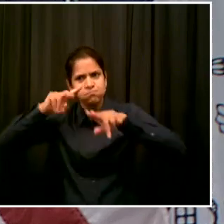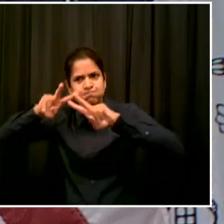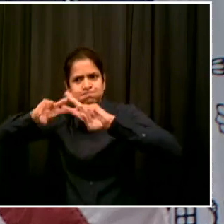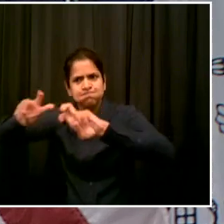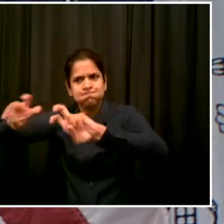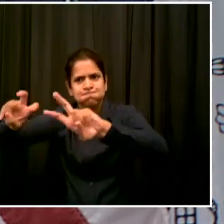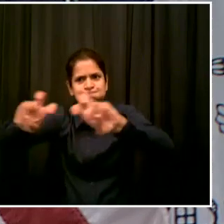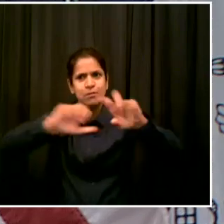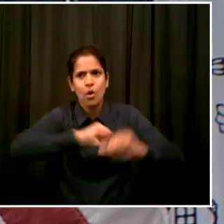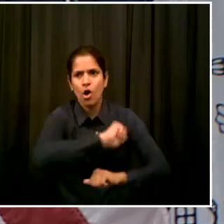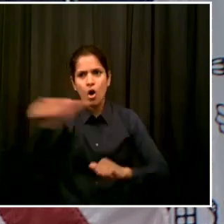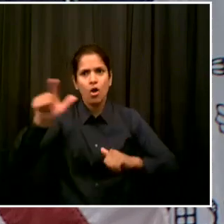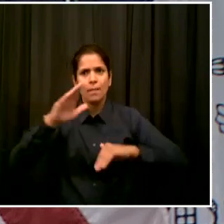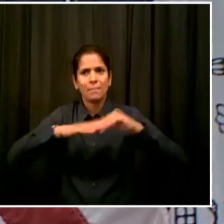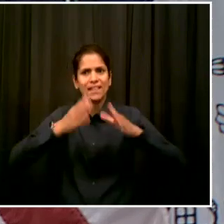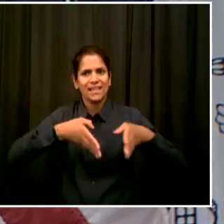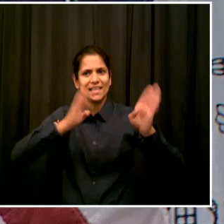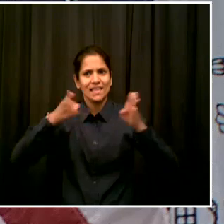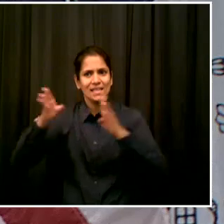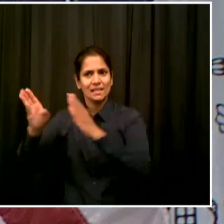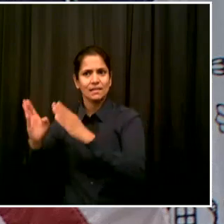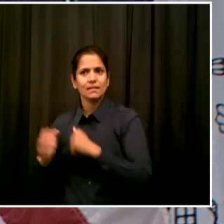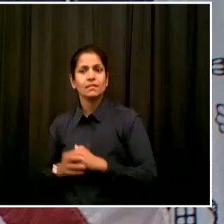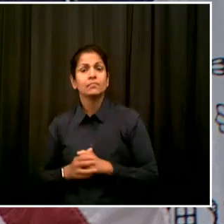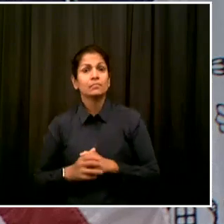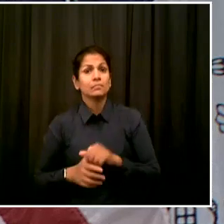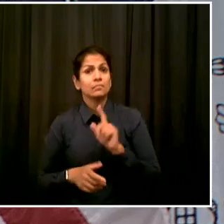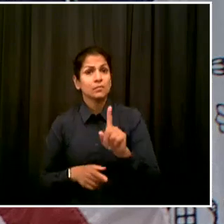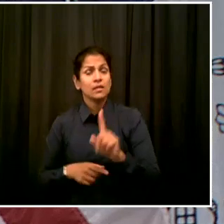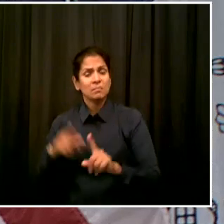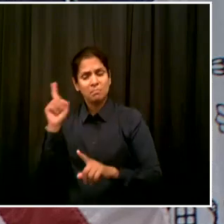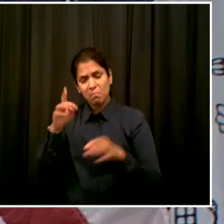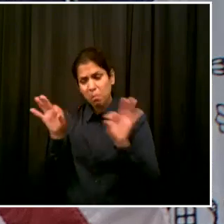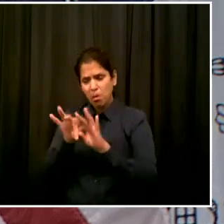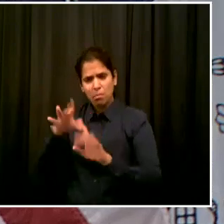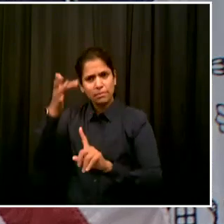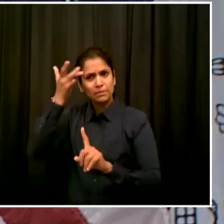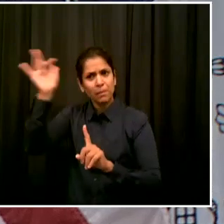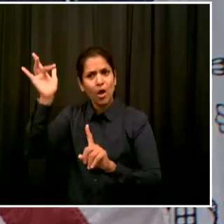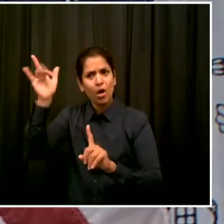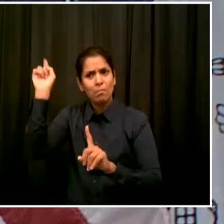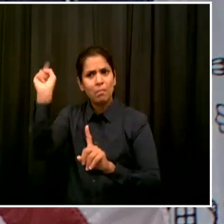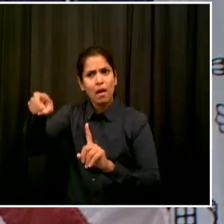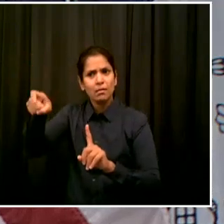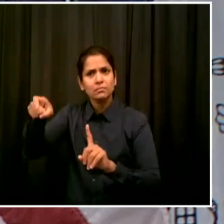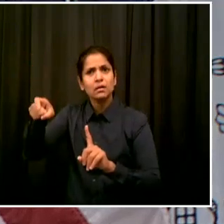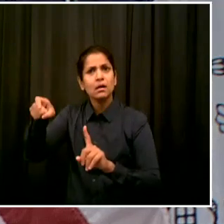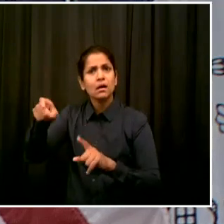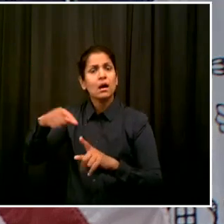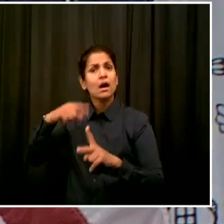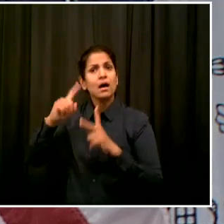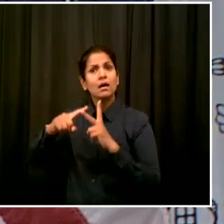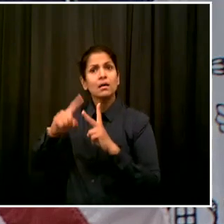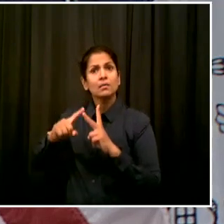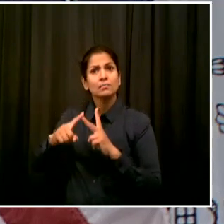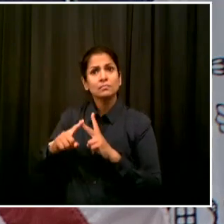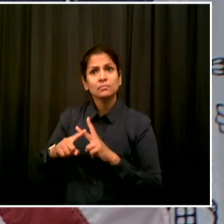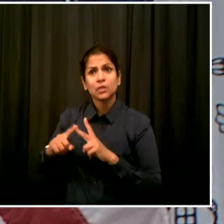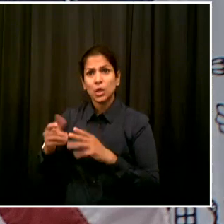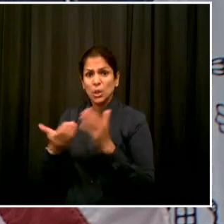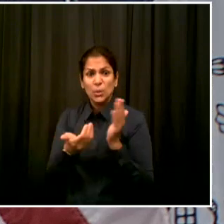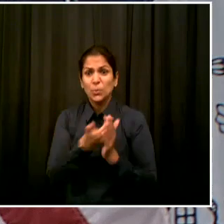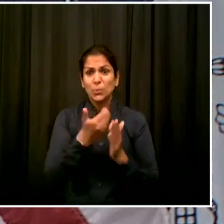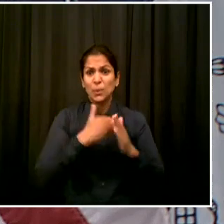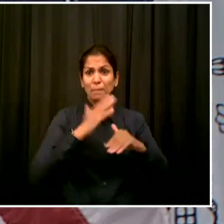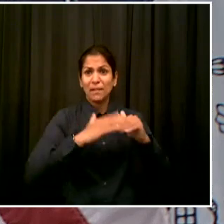safety issues while dealing with the new health and safety issues around the coronavirus. But I do think in the essence of your question is 2 points.